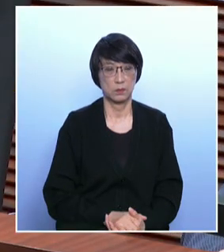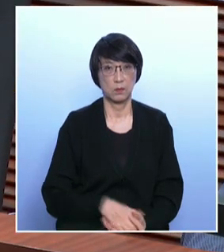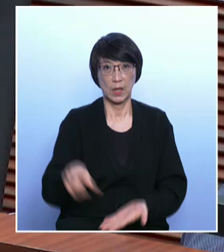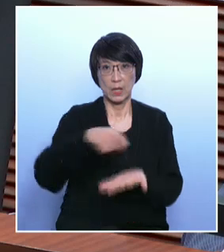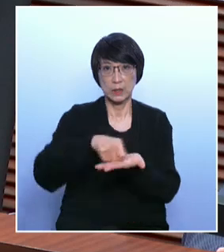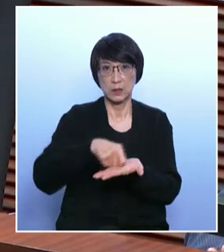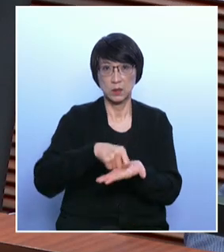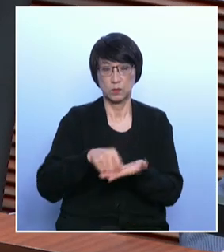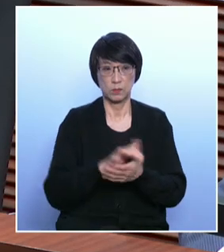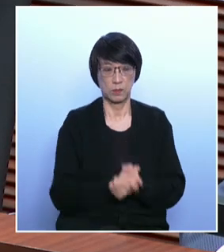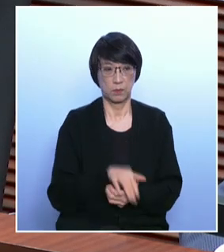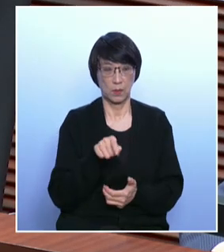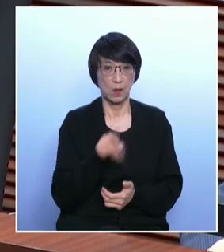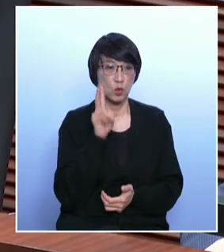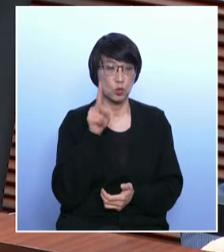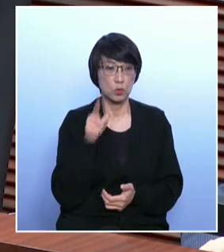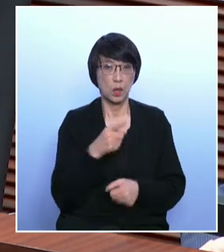examples.